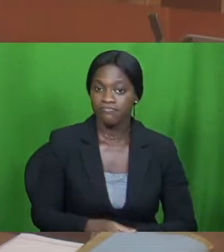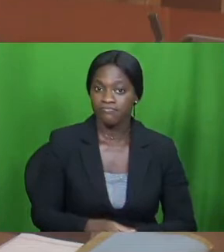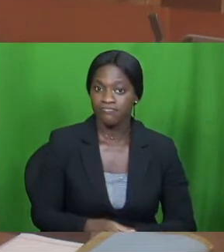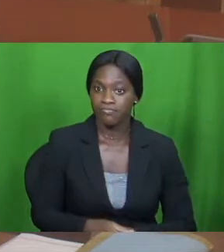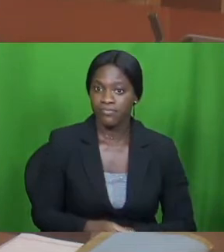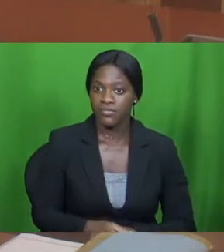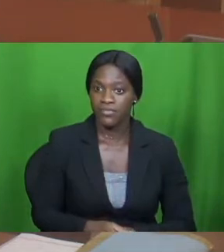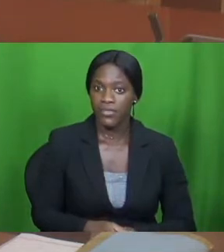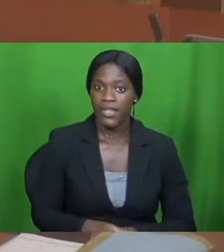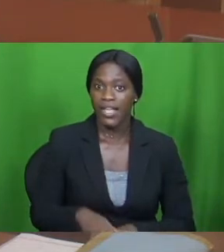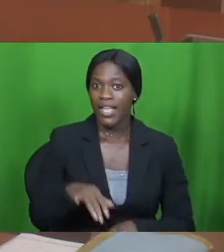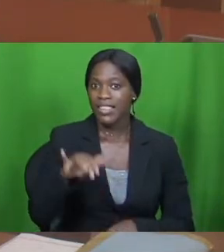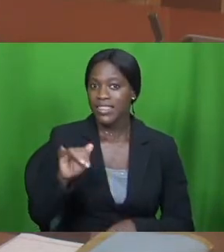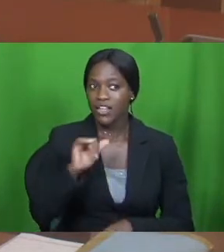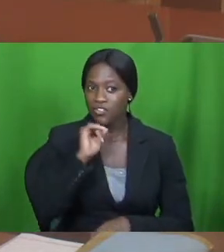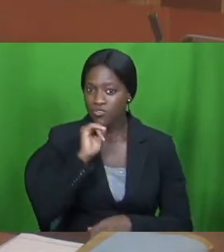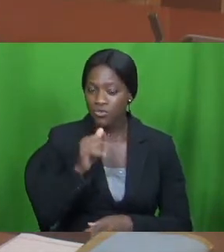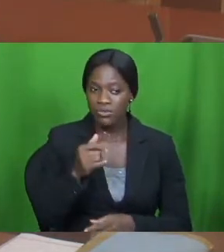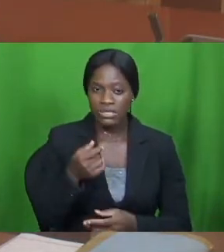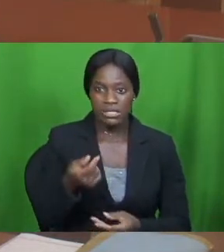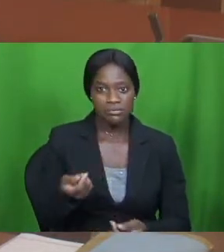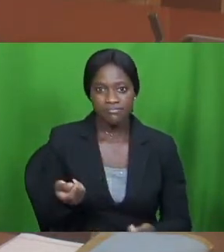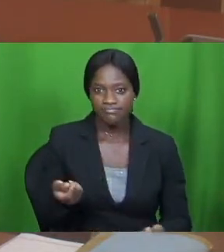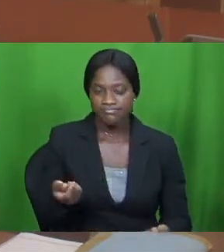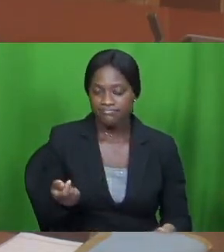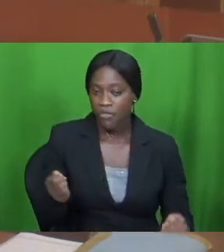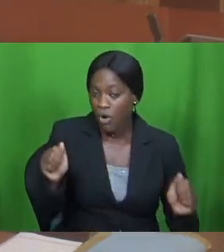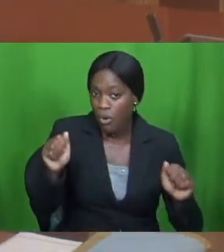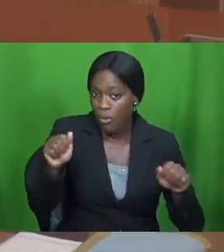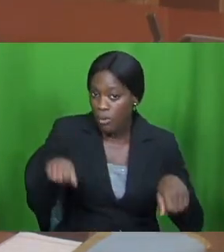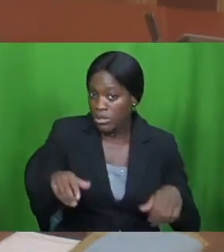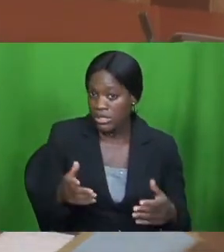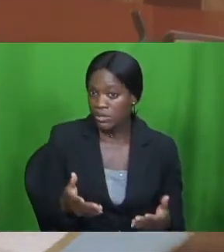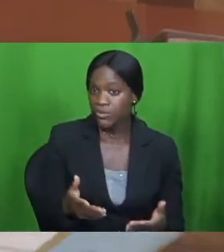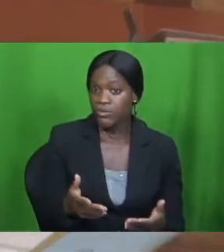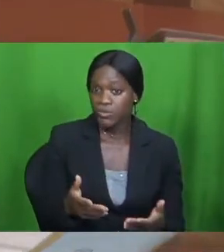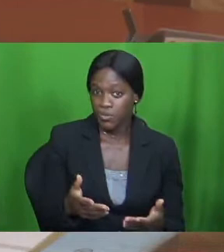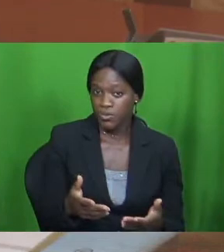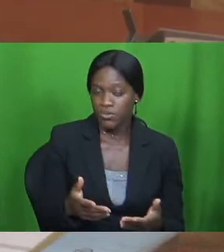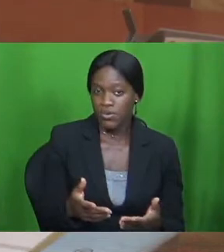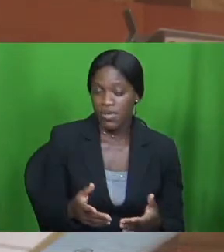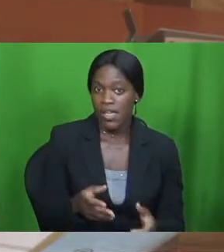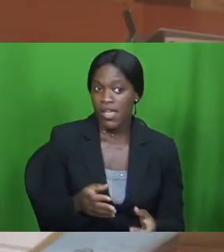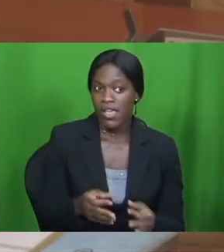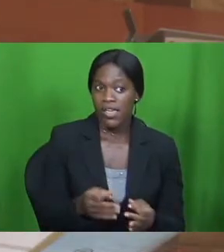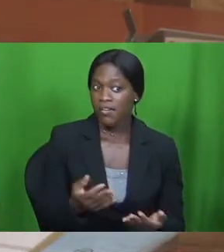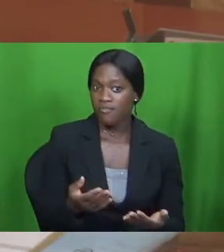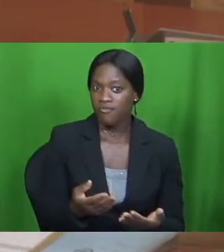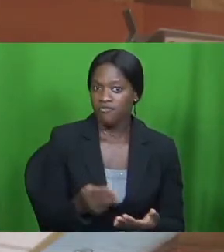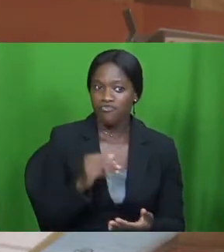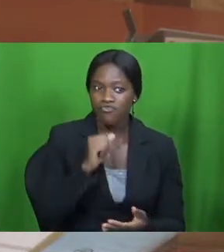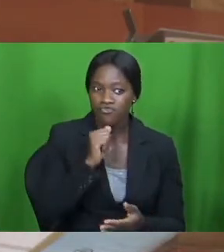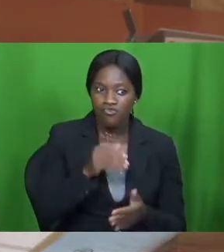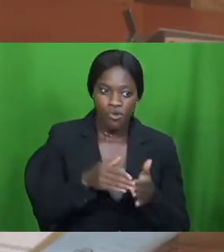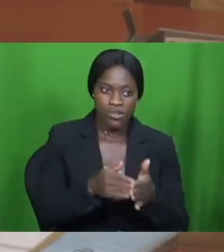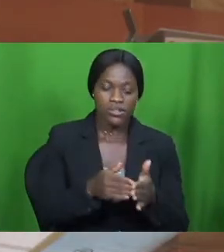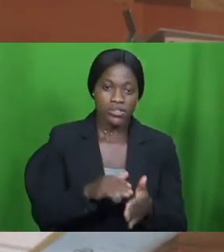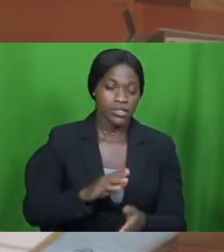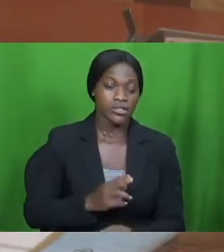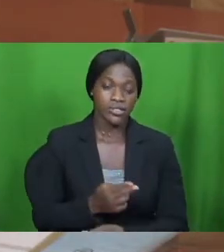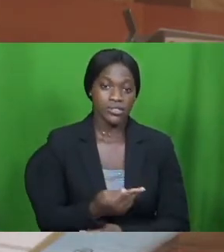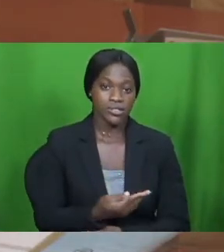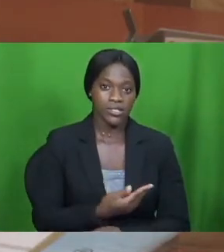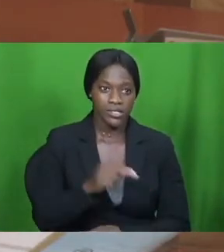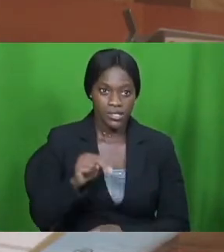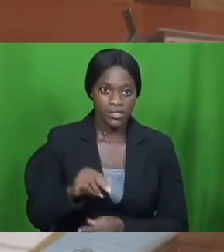seen the light of day, but for the fundamentals that were laid by people like him, we all need to admit this and